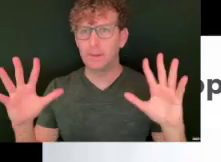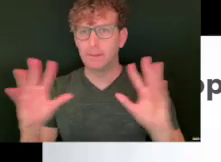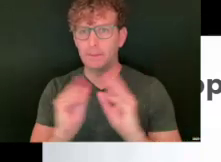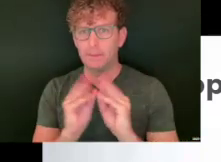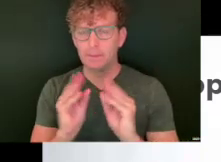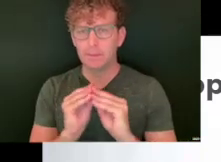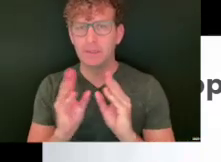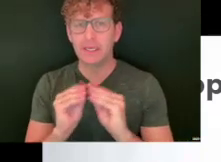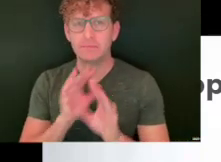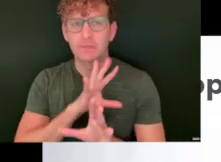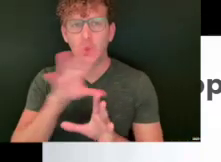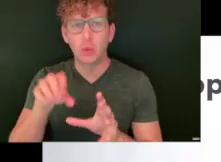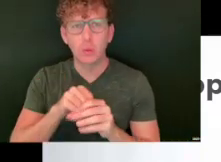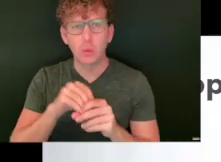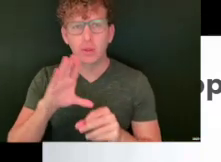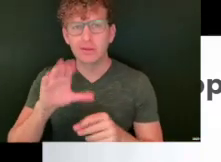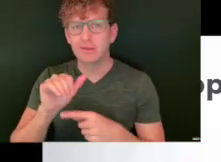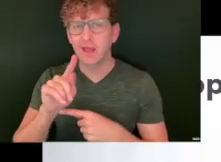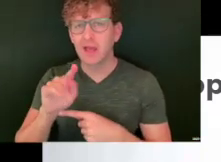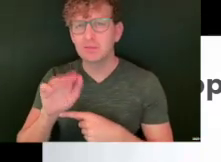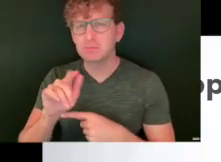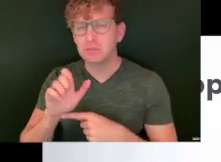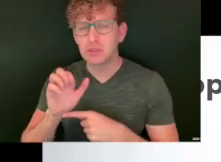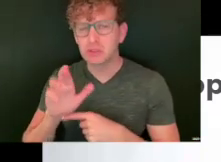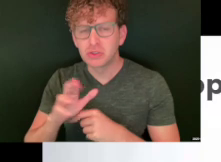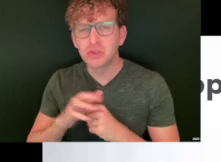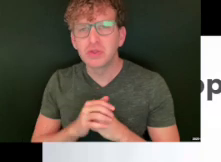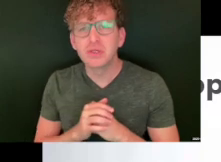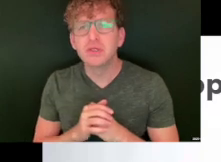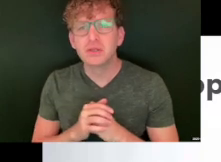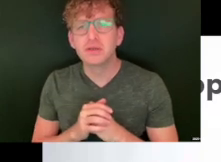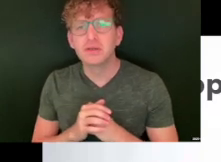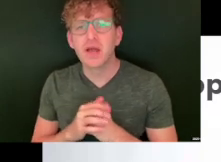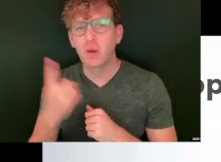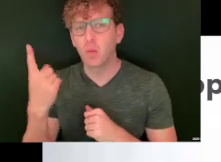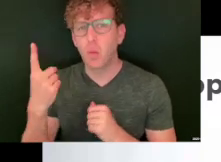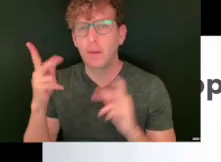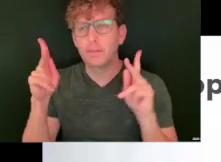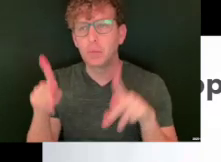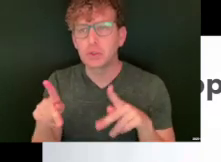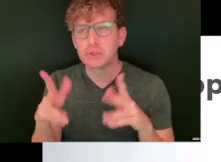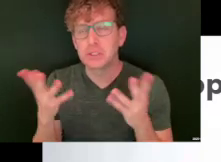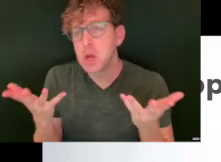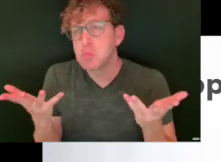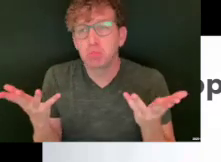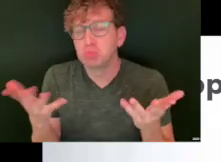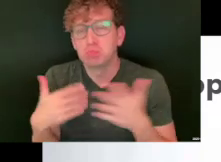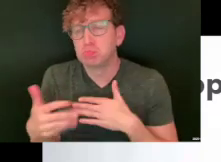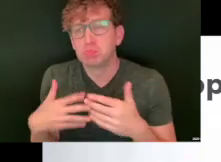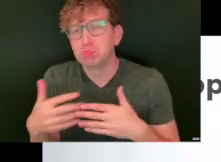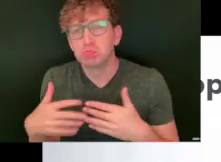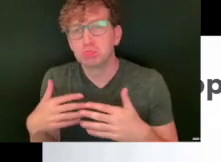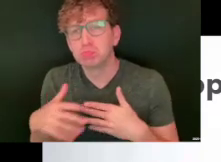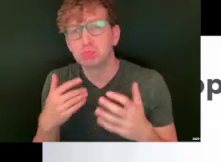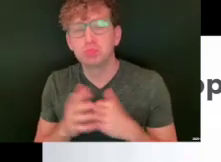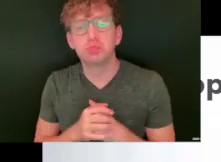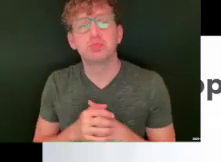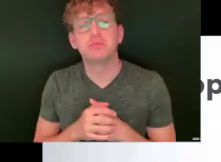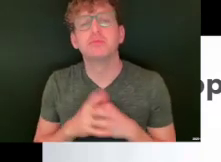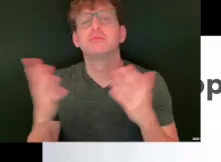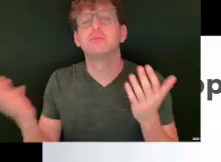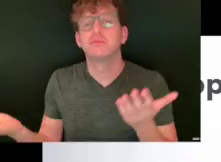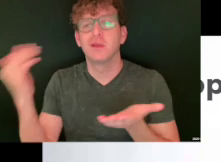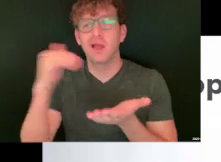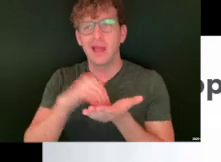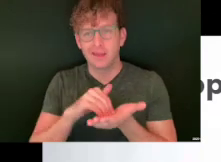So you should see that. And the question is, what do you think about CARB staff offering earlier opportunities for